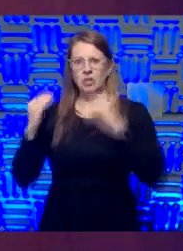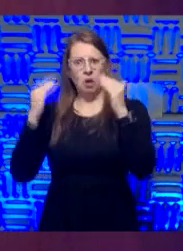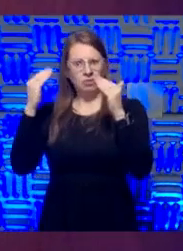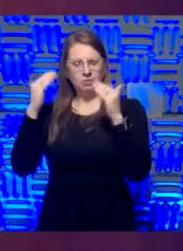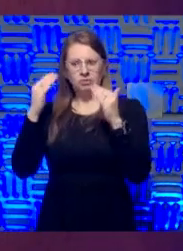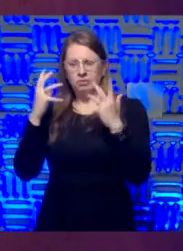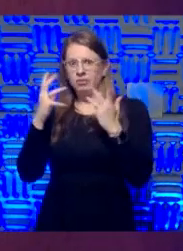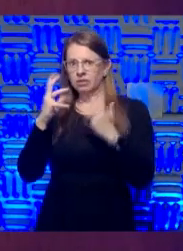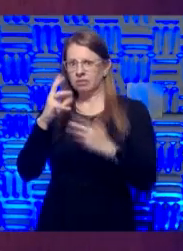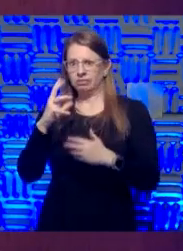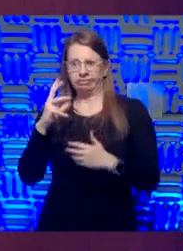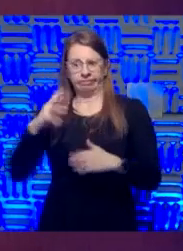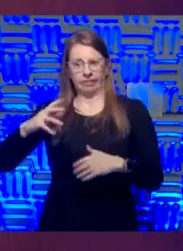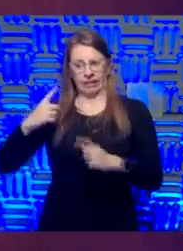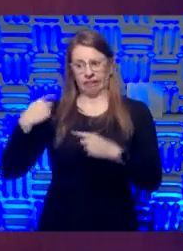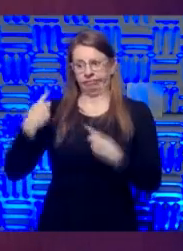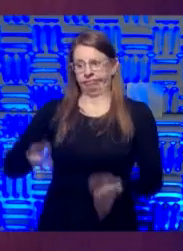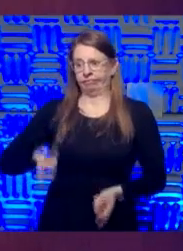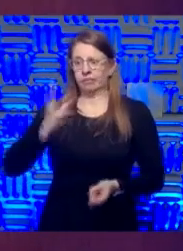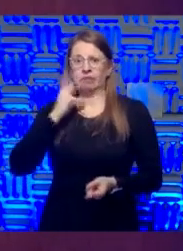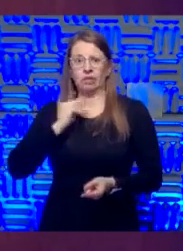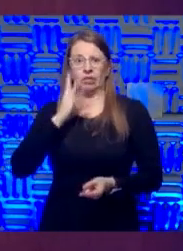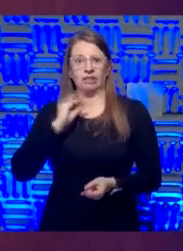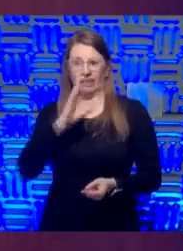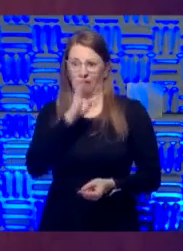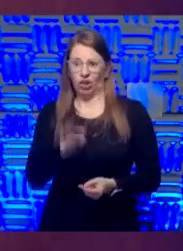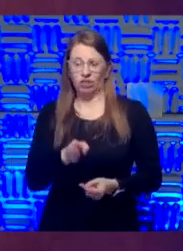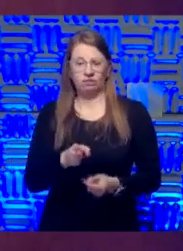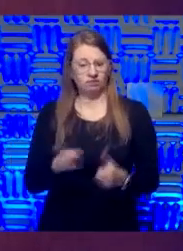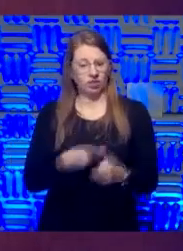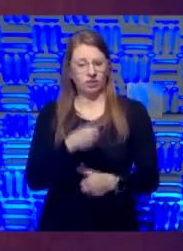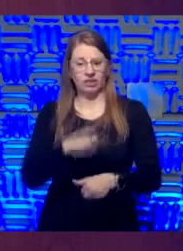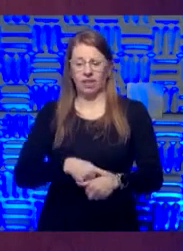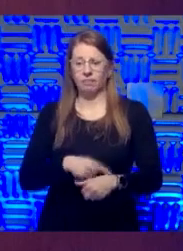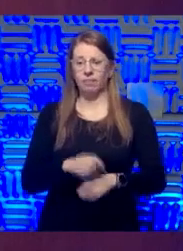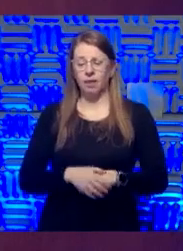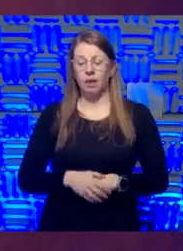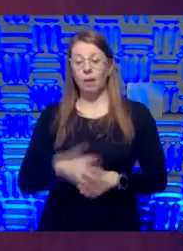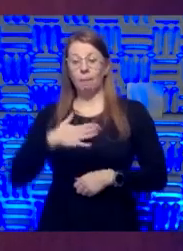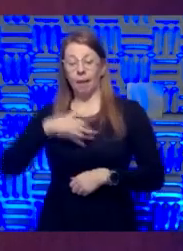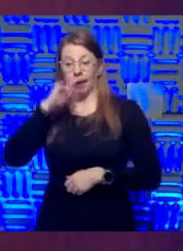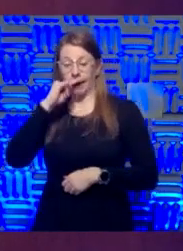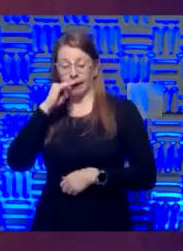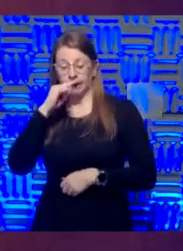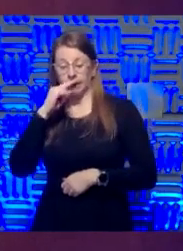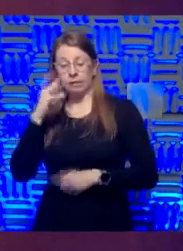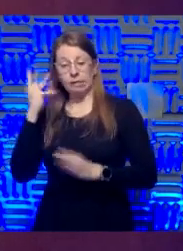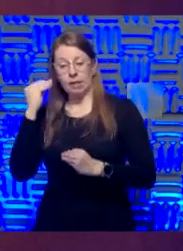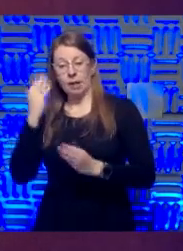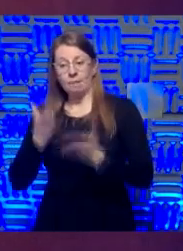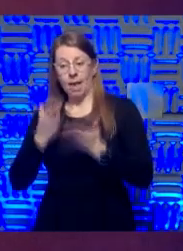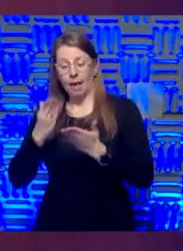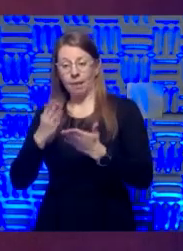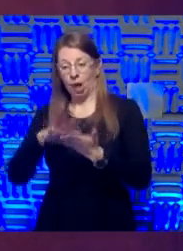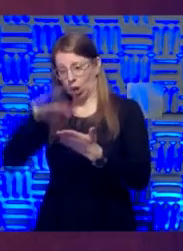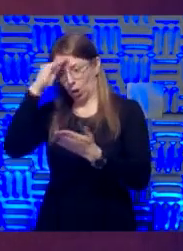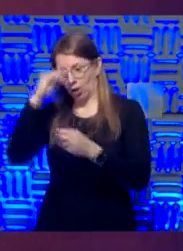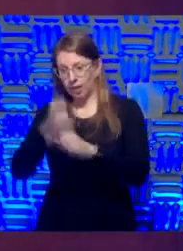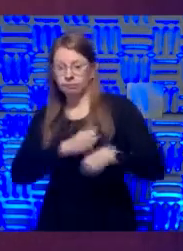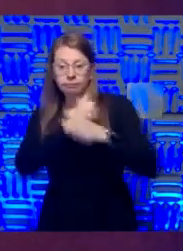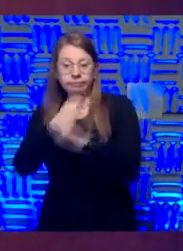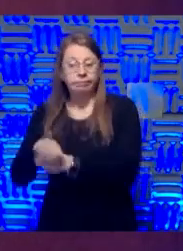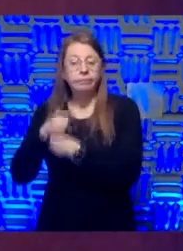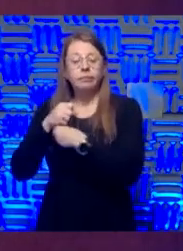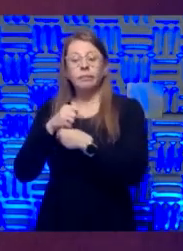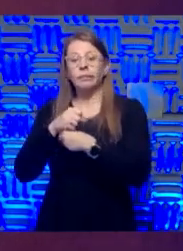So I guarantee, I made the comment last week that with my children, I might be thinking, hey, it's time to learn canoeing and kayaking and camping and